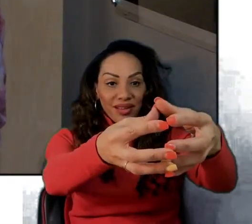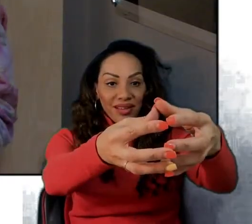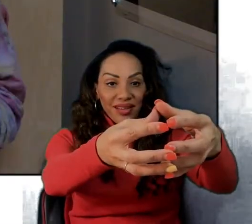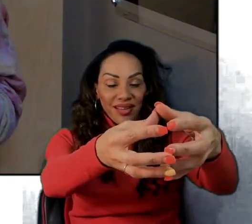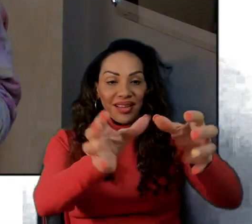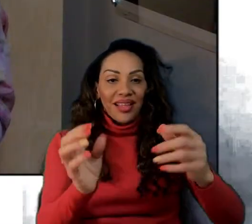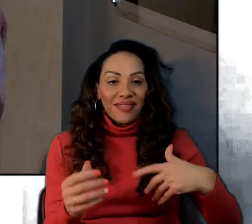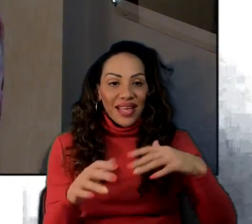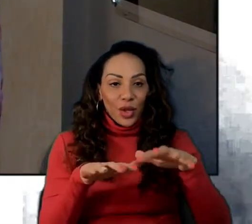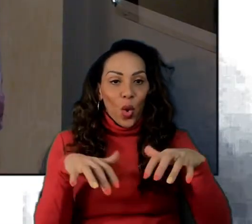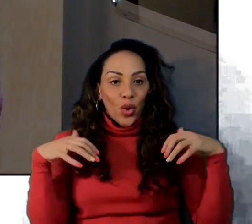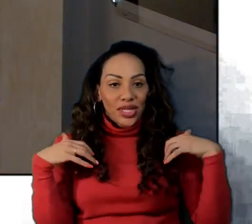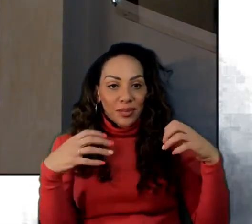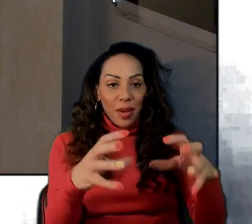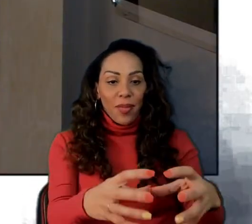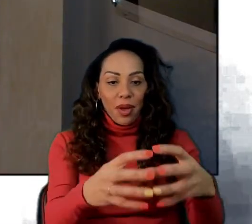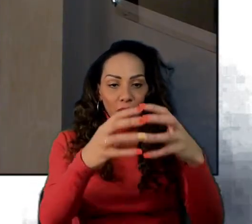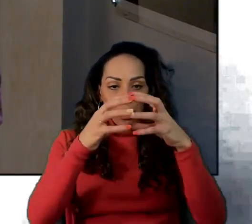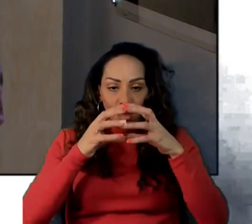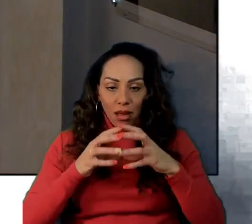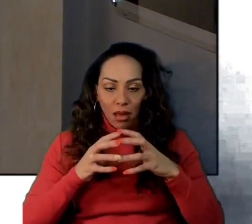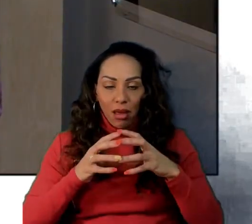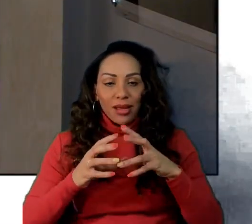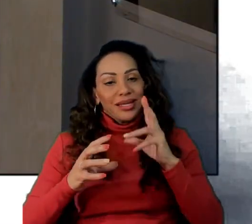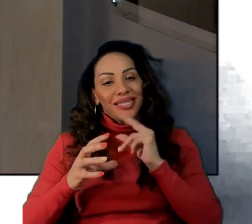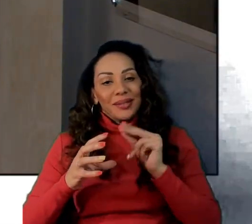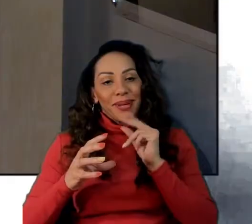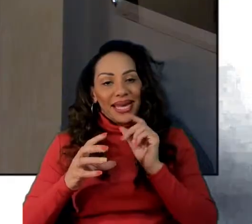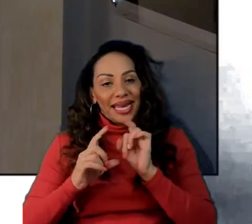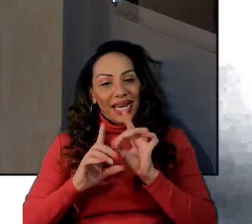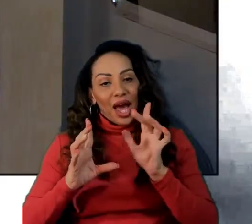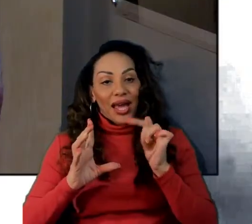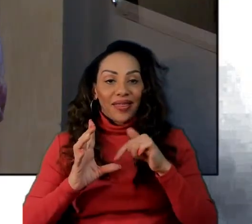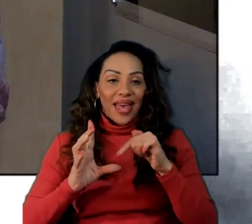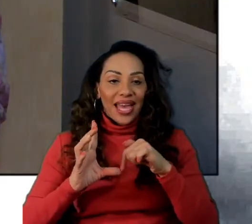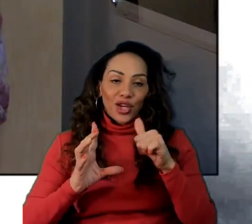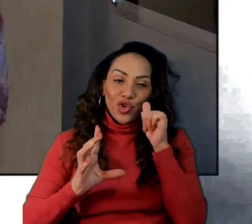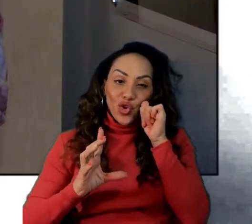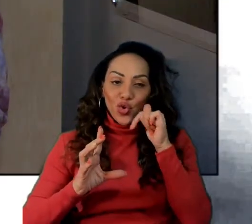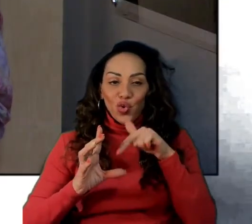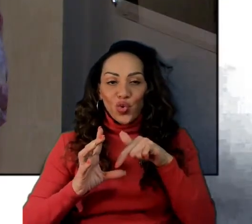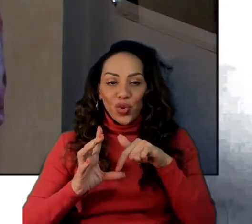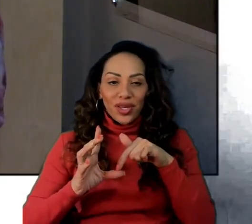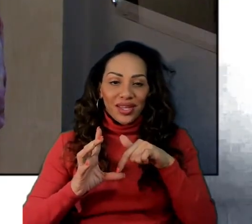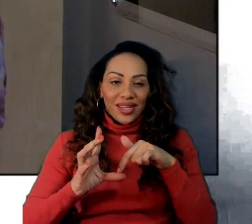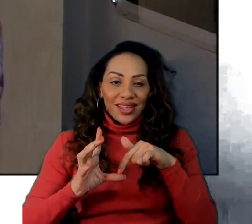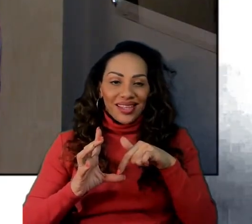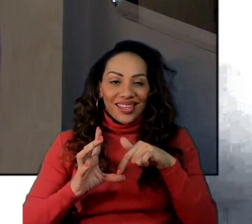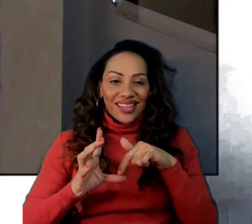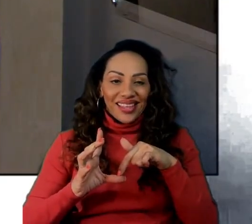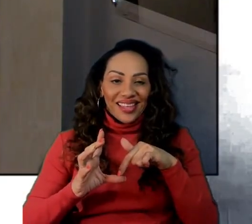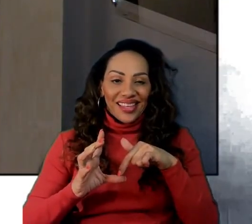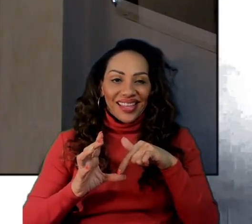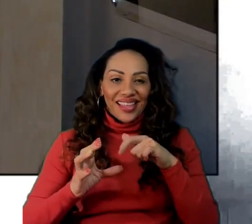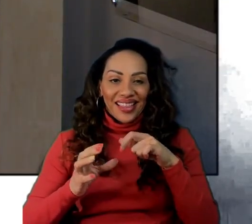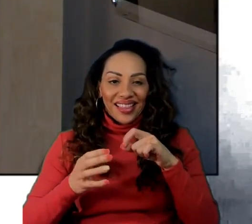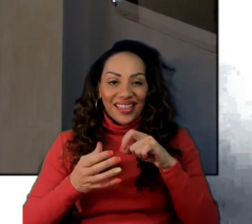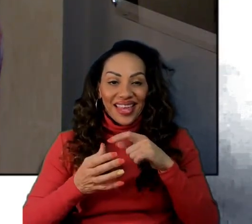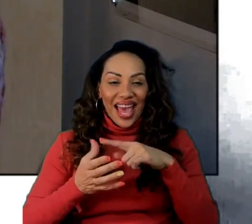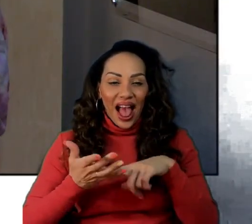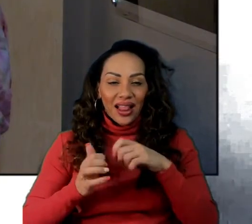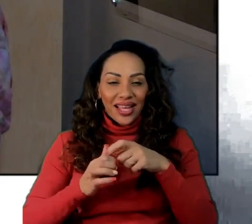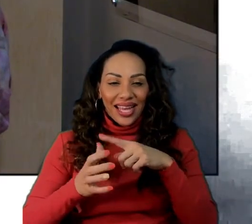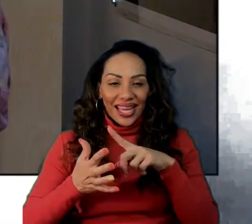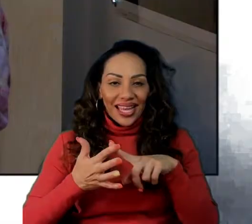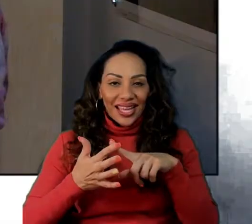And we got people into a room, and they maybe didn't necessarily see the exhibition. So our first task was to make them mini